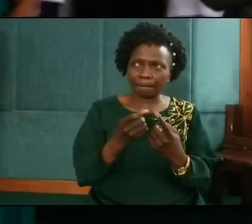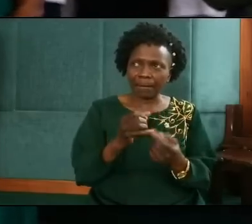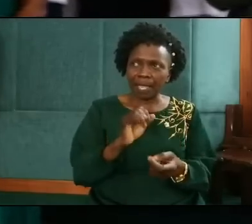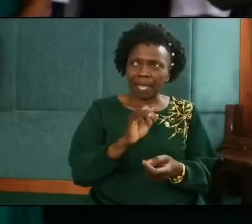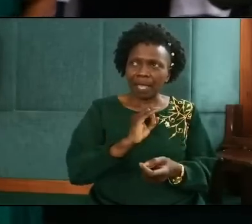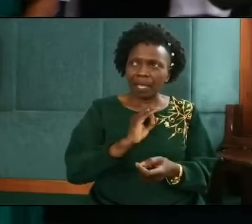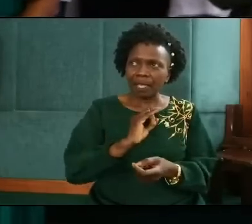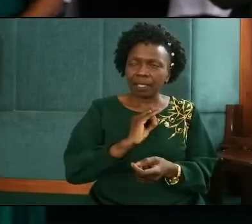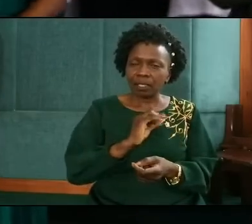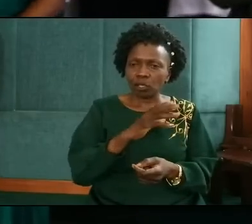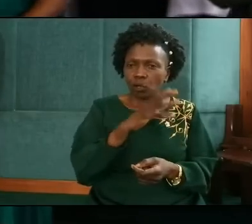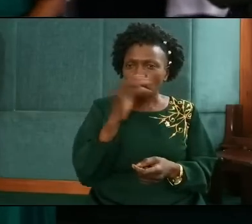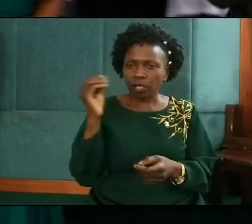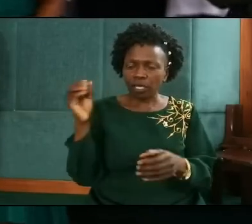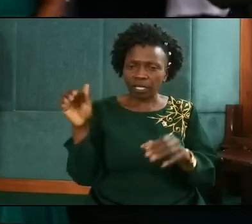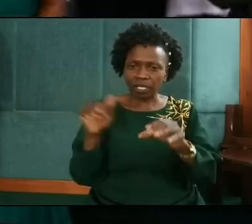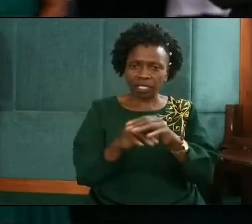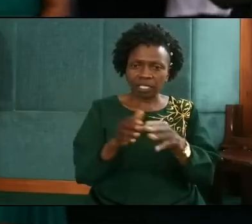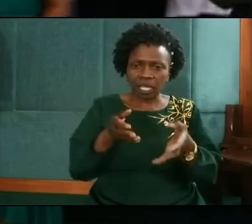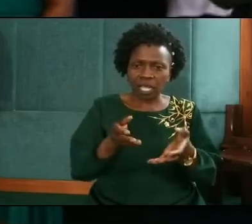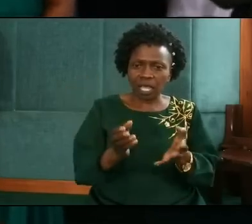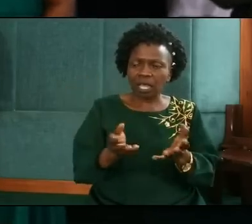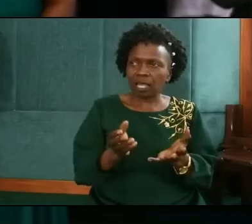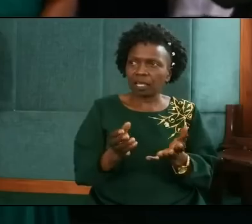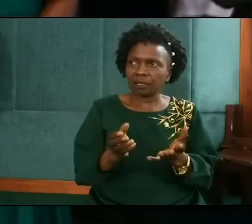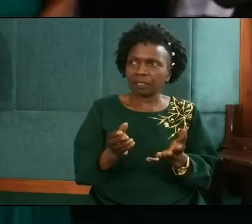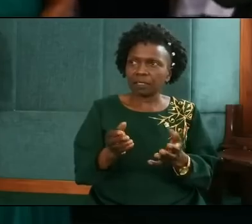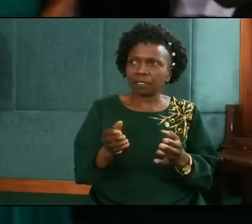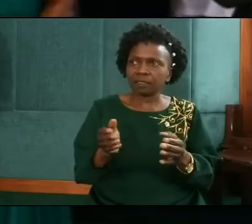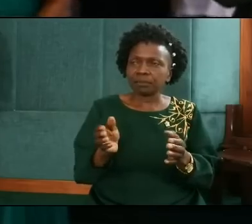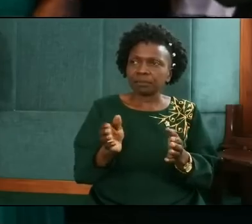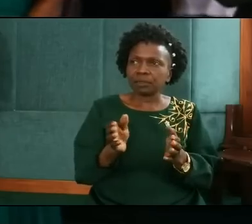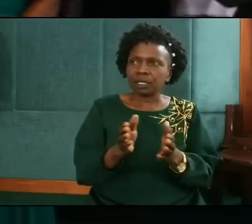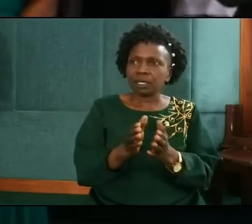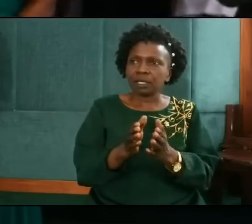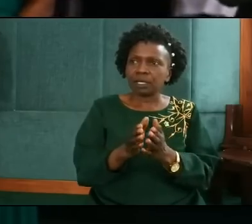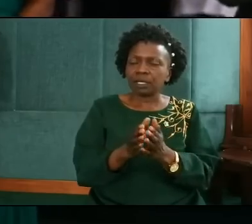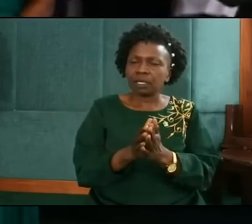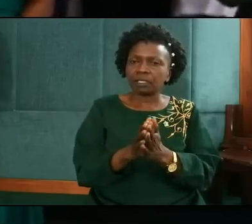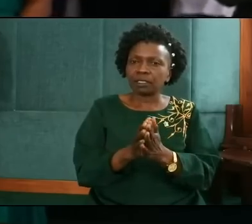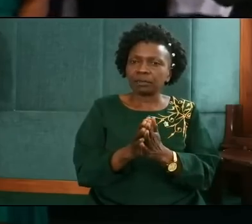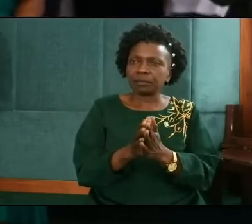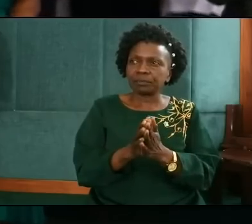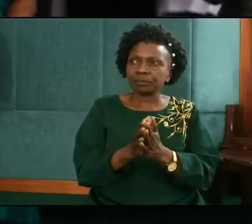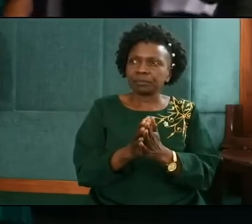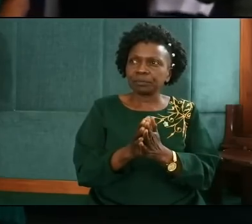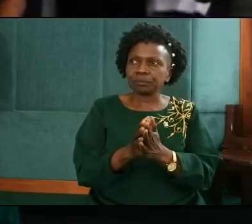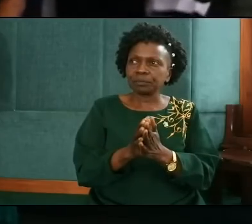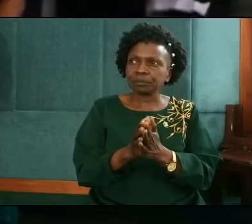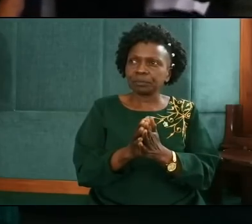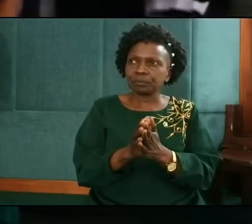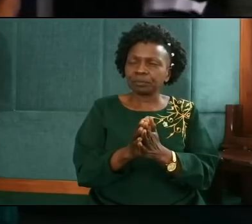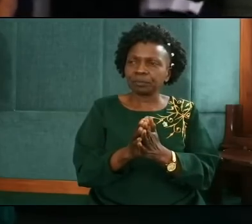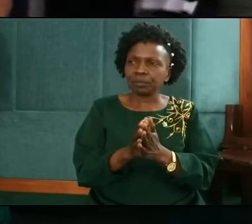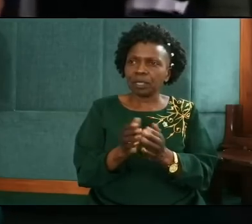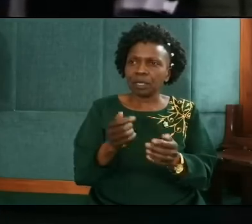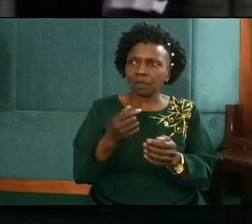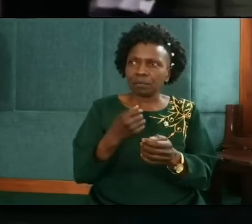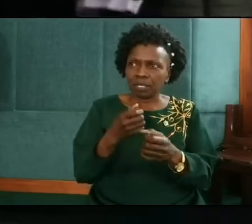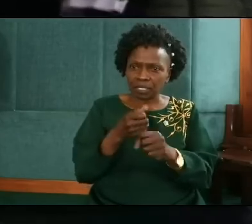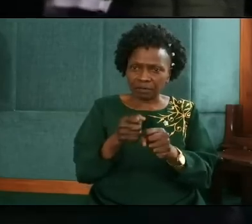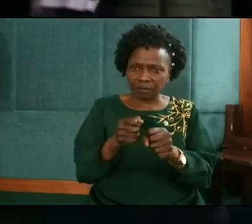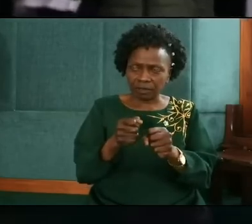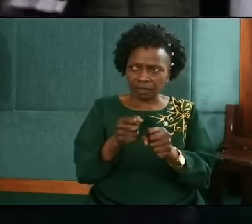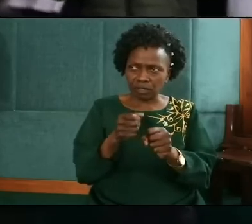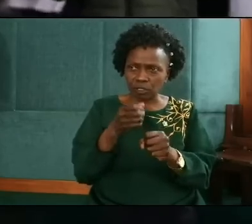ain't going into that ark, and rain fall, what happened to me? I'm dead. So I